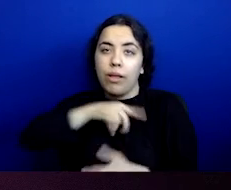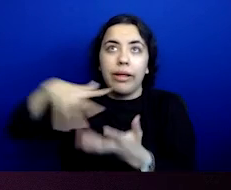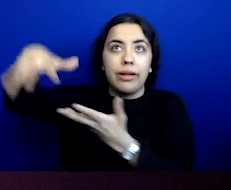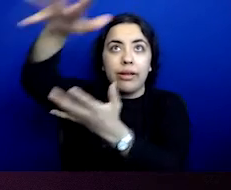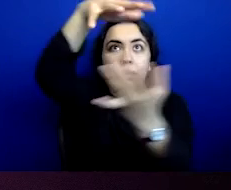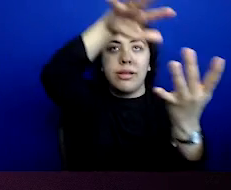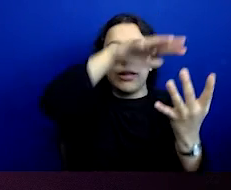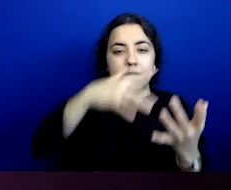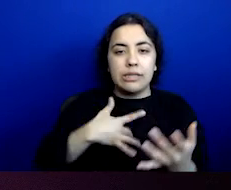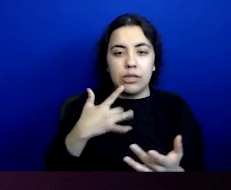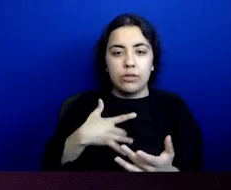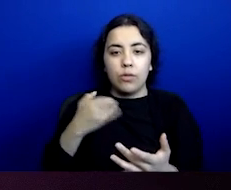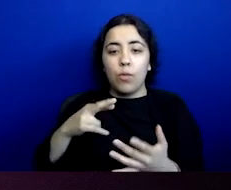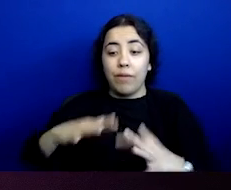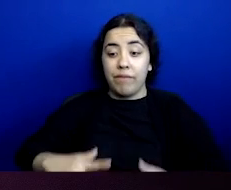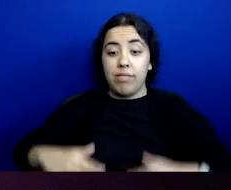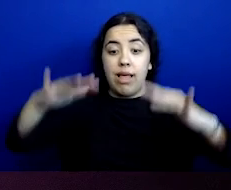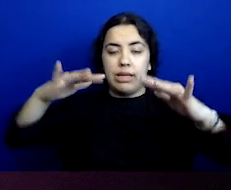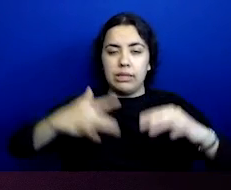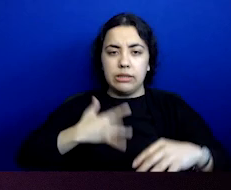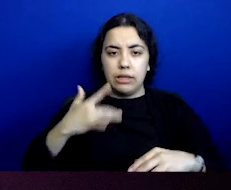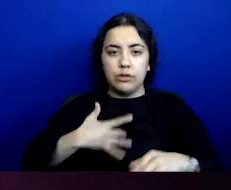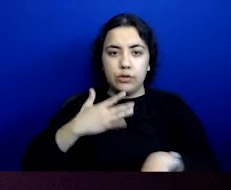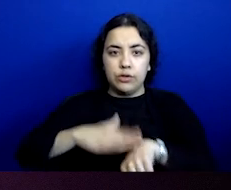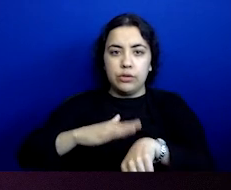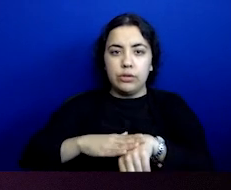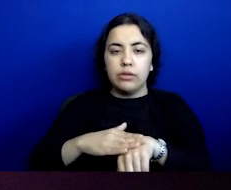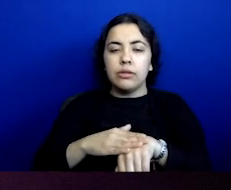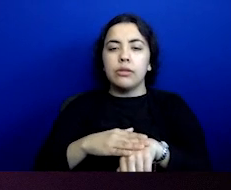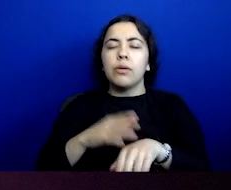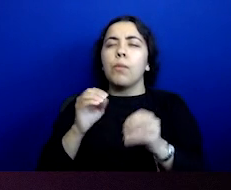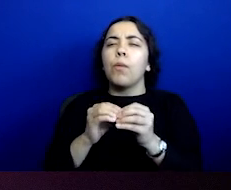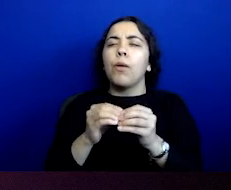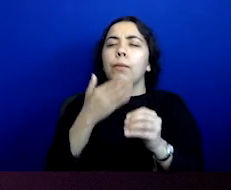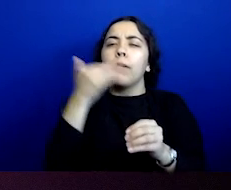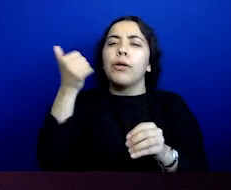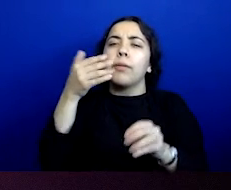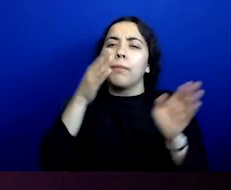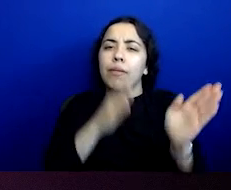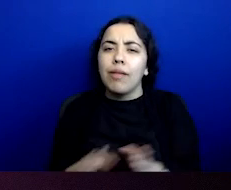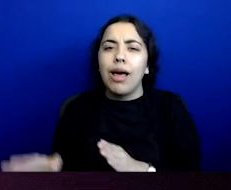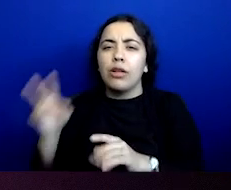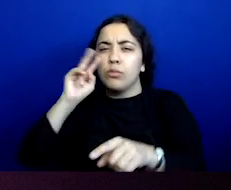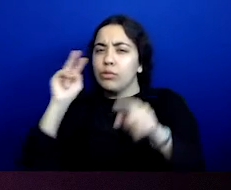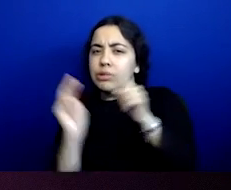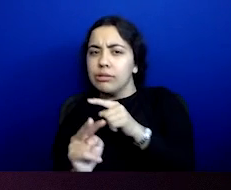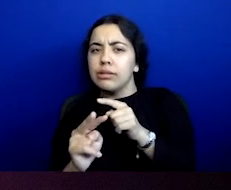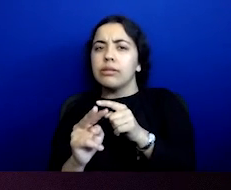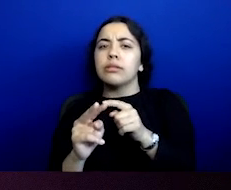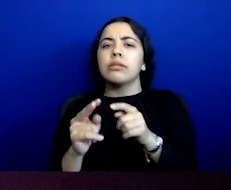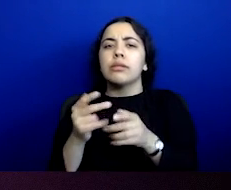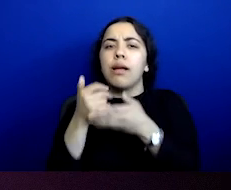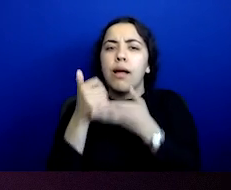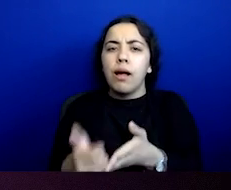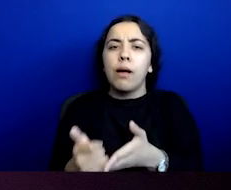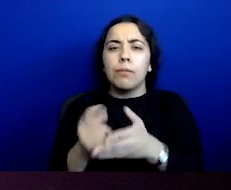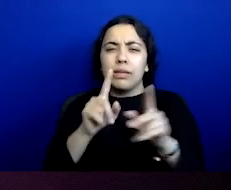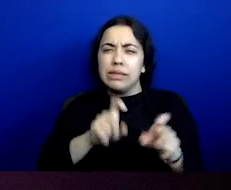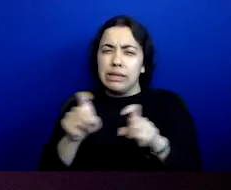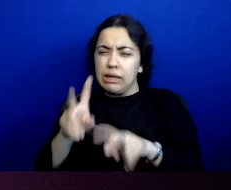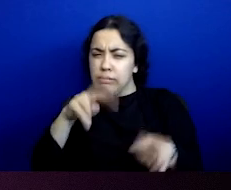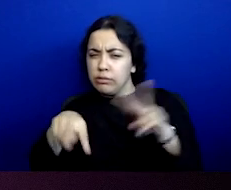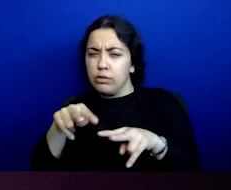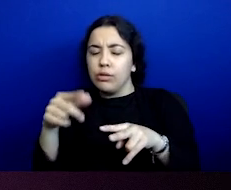today. And what they're using these renderings to do is to plan and better predict places that they can help in better assessments to reduce things like greenhouse